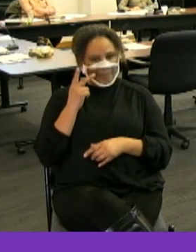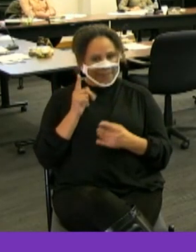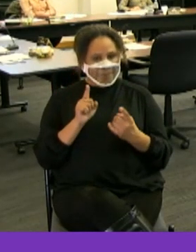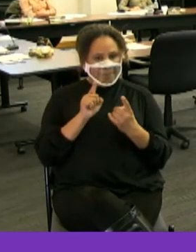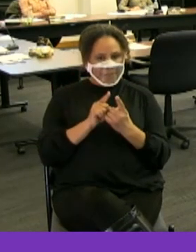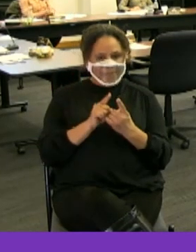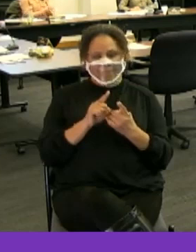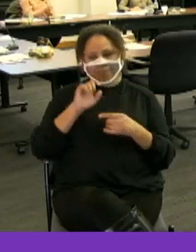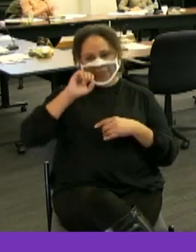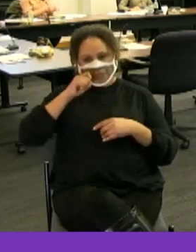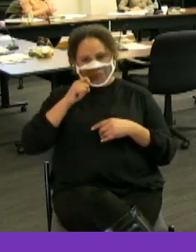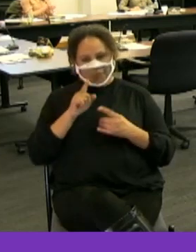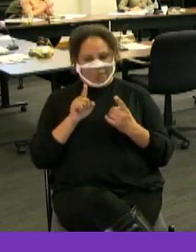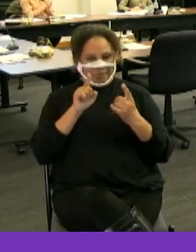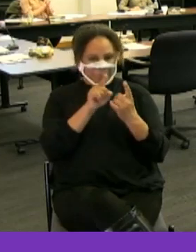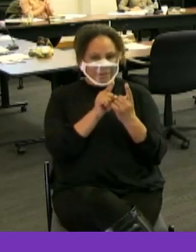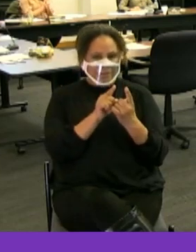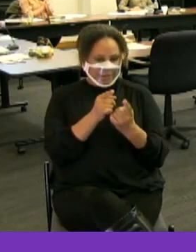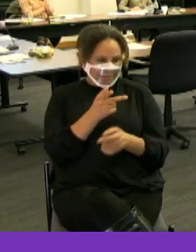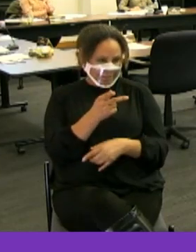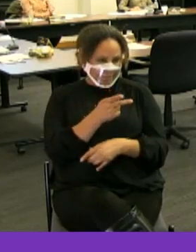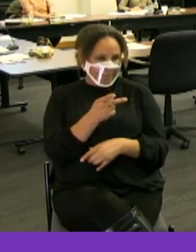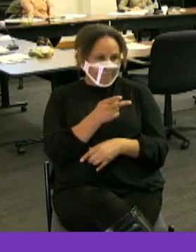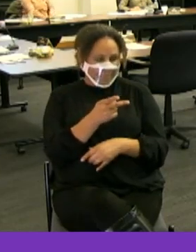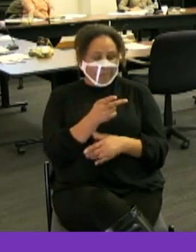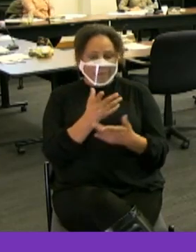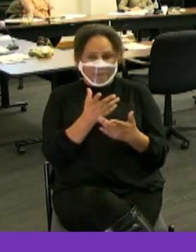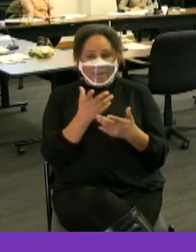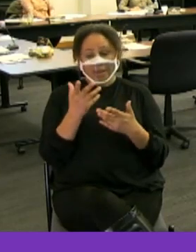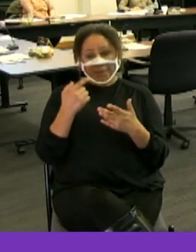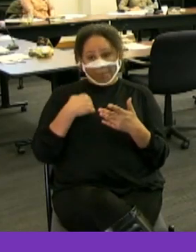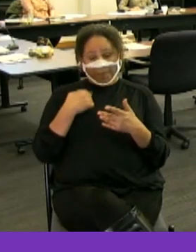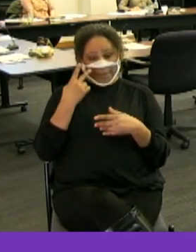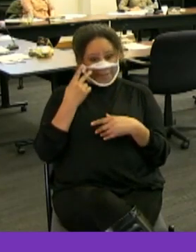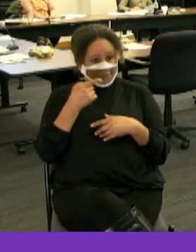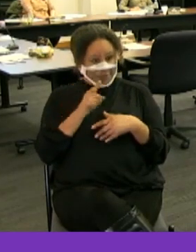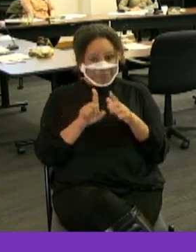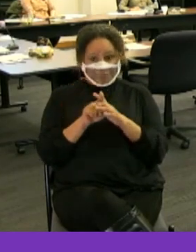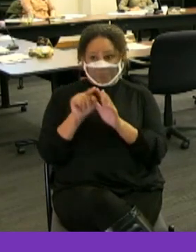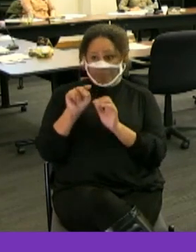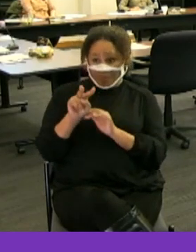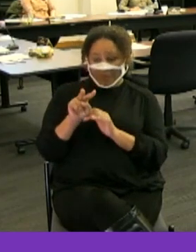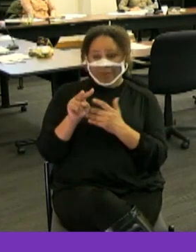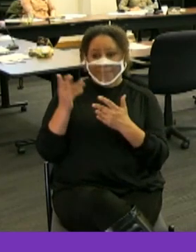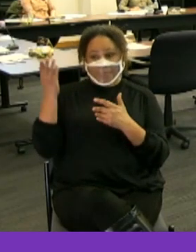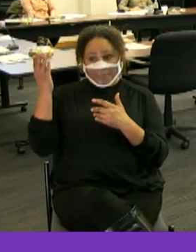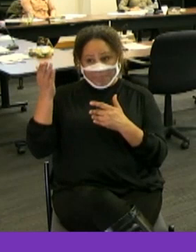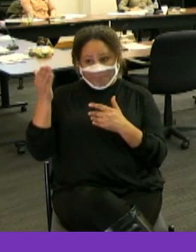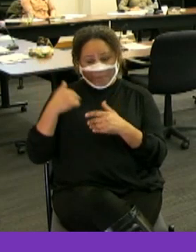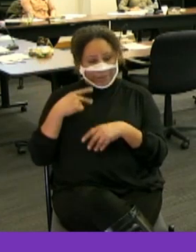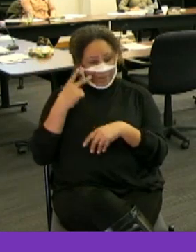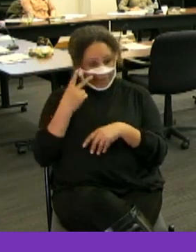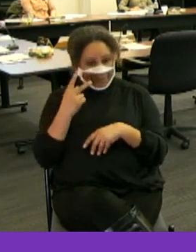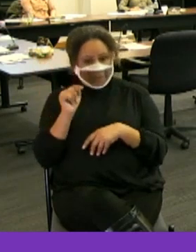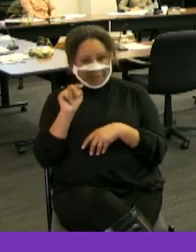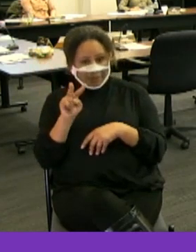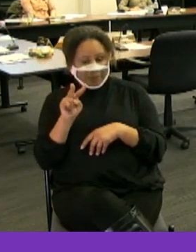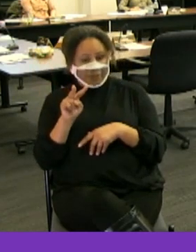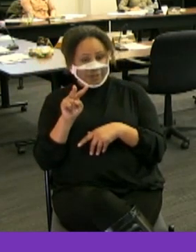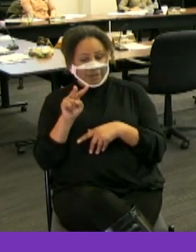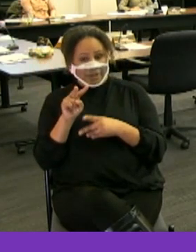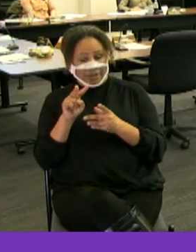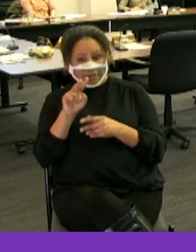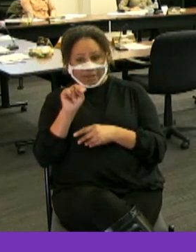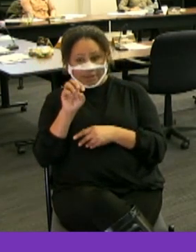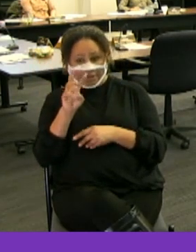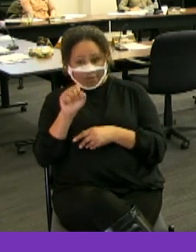so it's kind of cool to meet them. For me, you know, I see them on TV, I see them on the news, but I never got to get to talk to